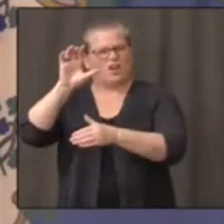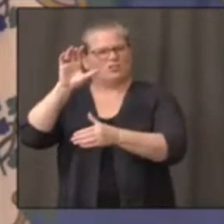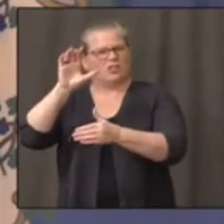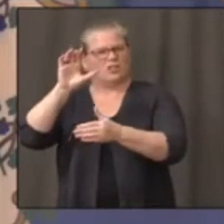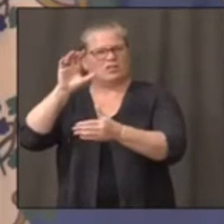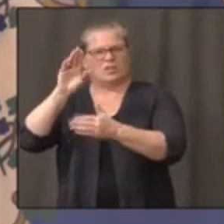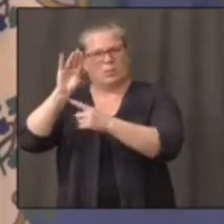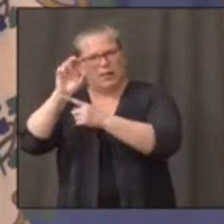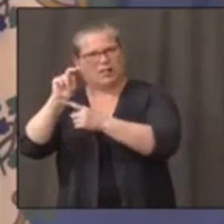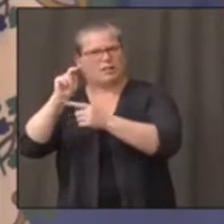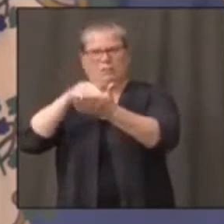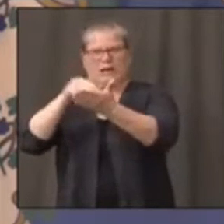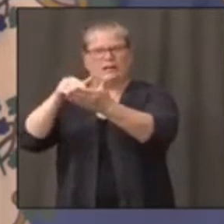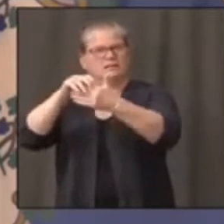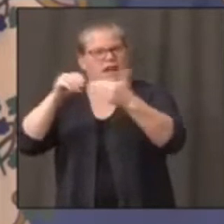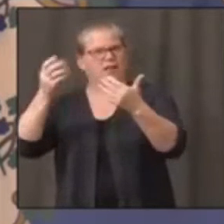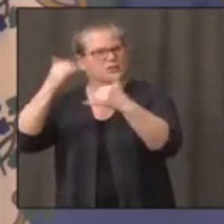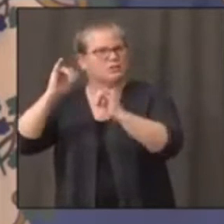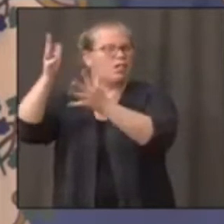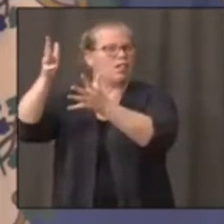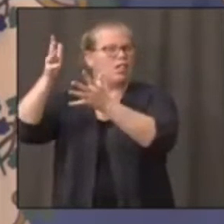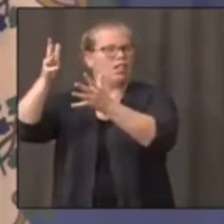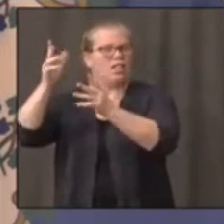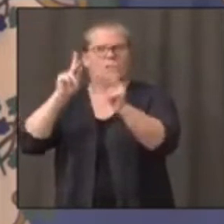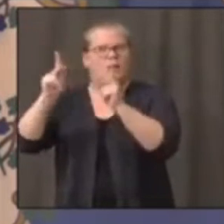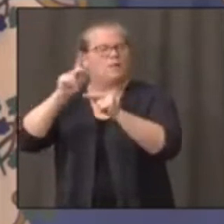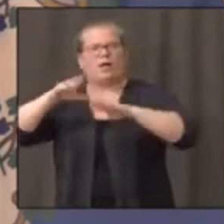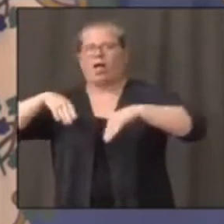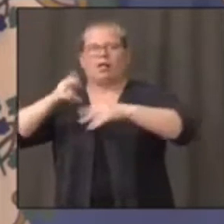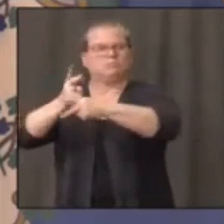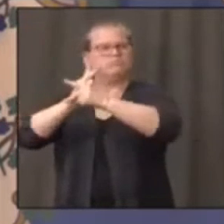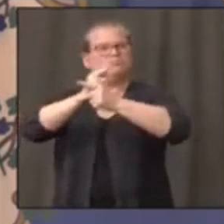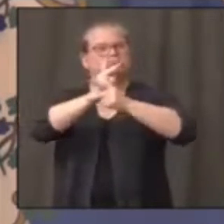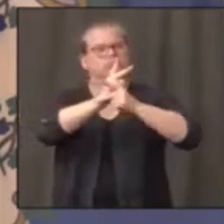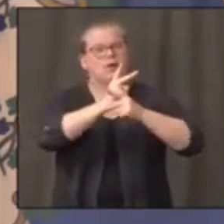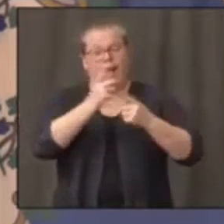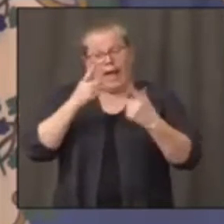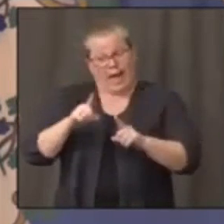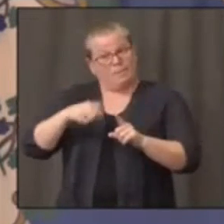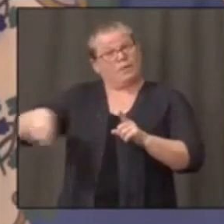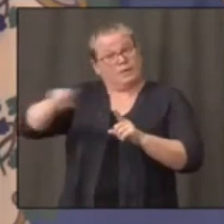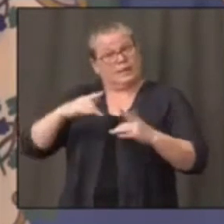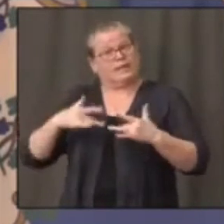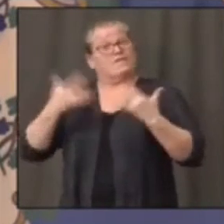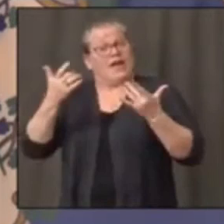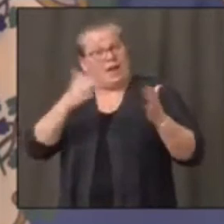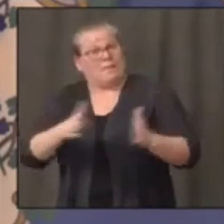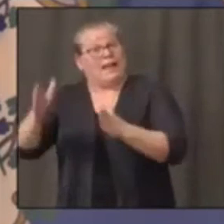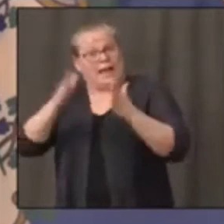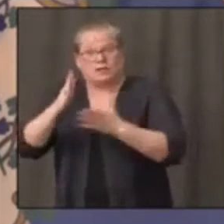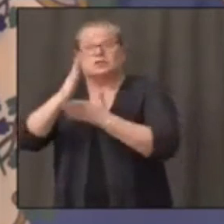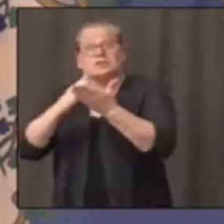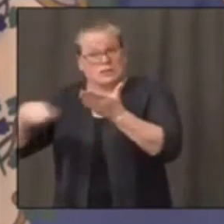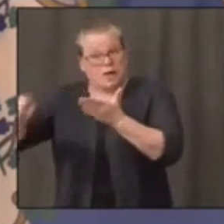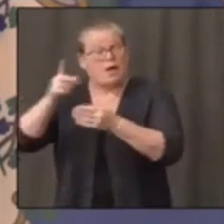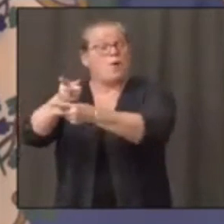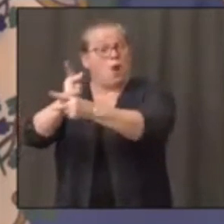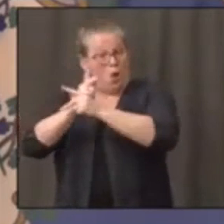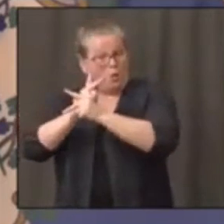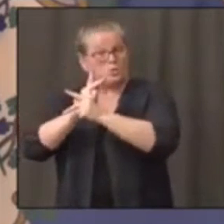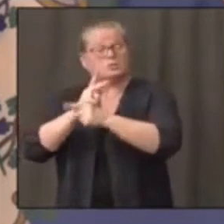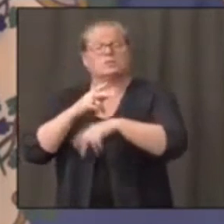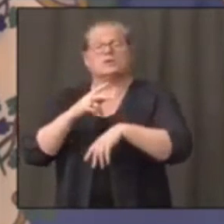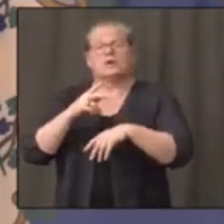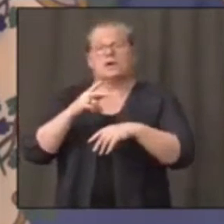small companies have already gotten those loans. And all these event planners also got some loans as well. But as you know, as we move through July,